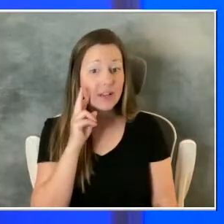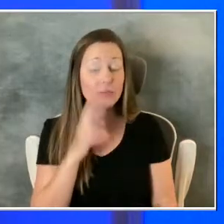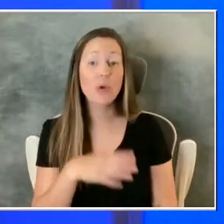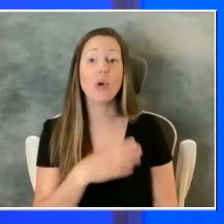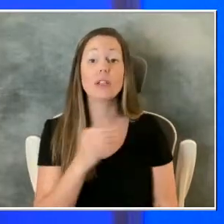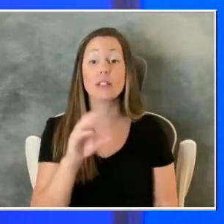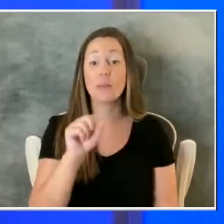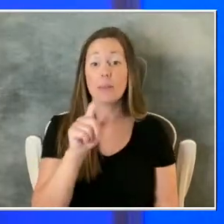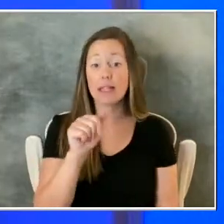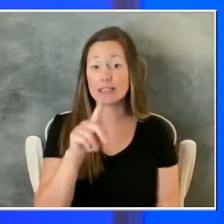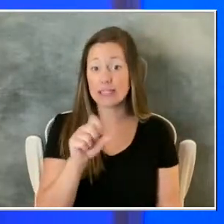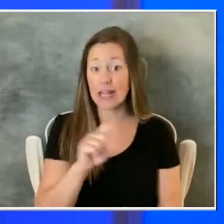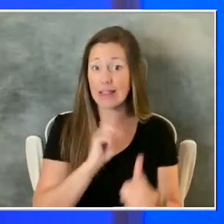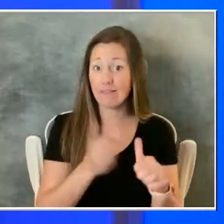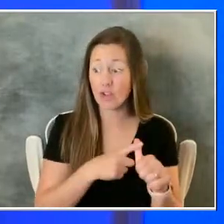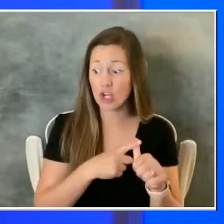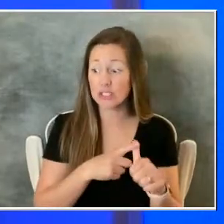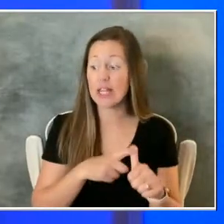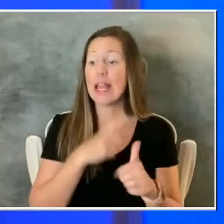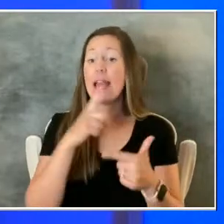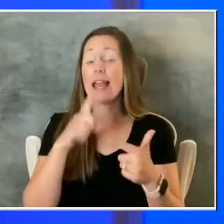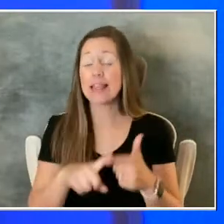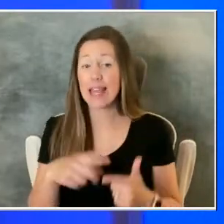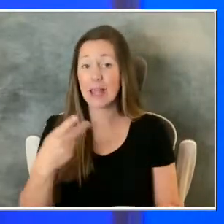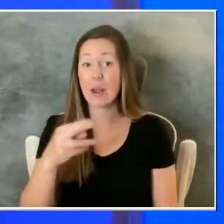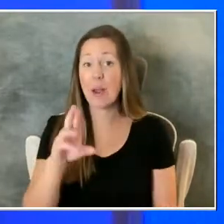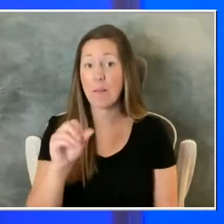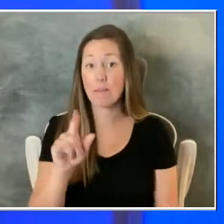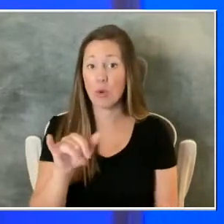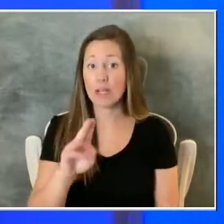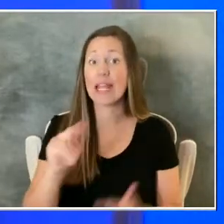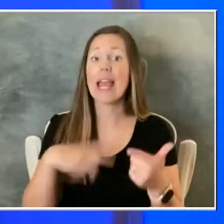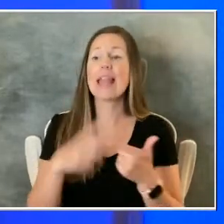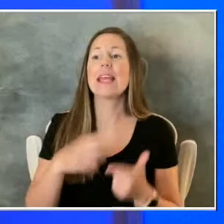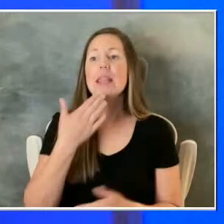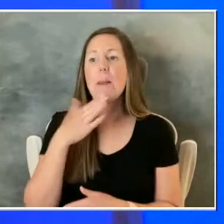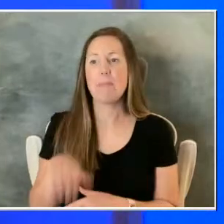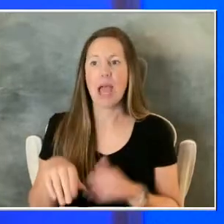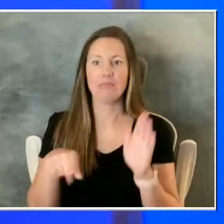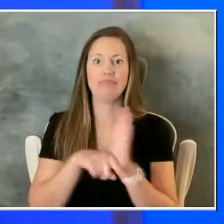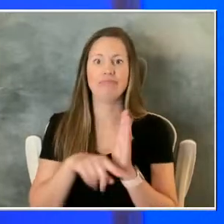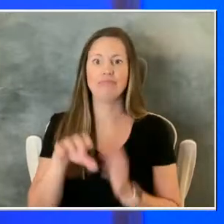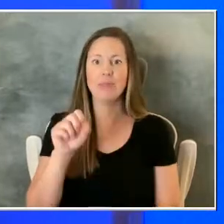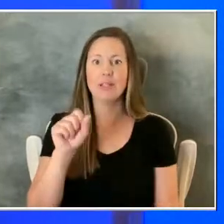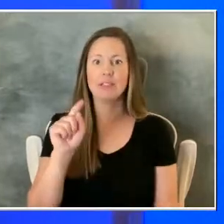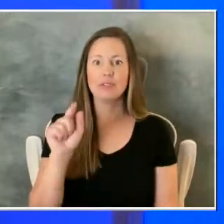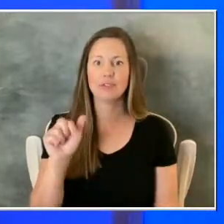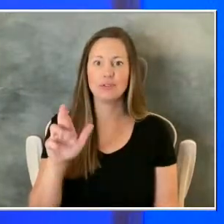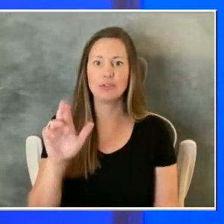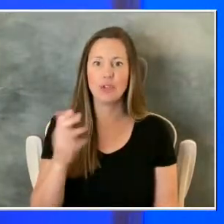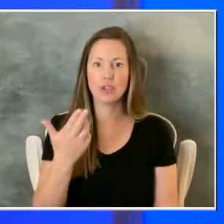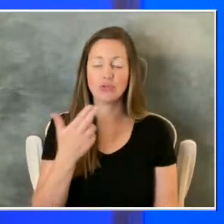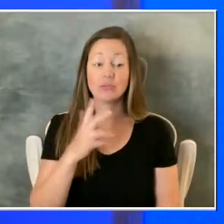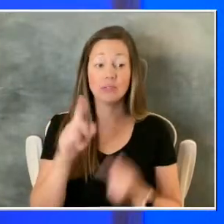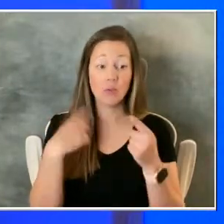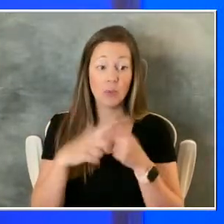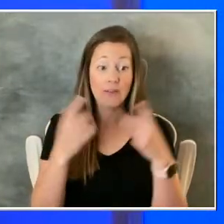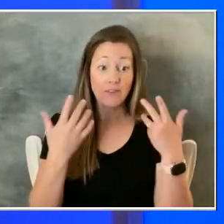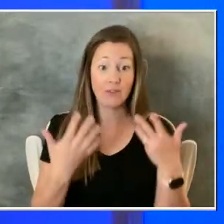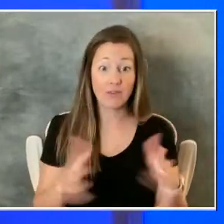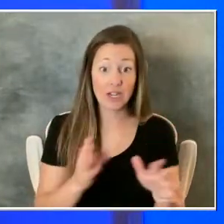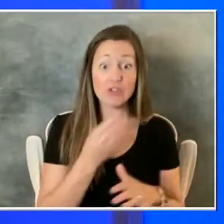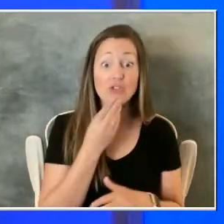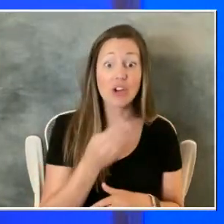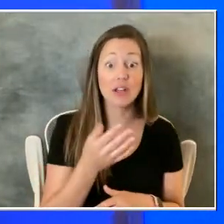then my protein, then those bad starches. Right. Because by the time you get done eating the good vegetables and salads